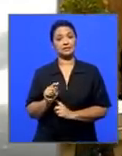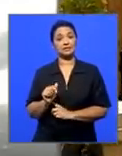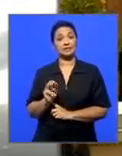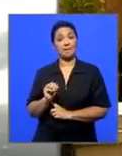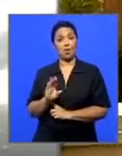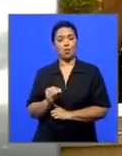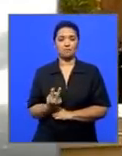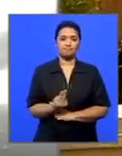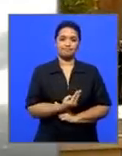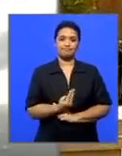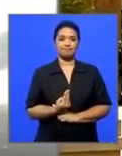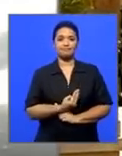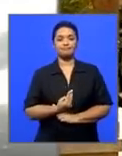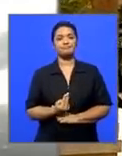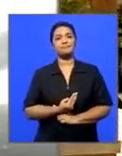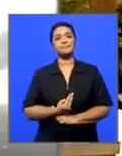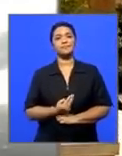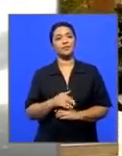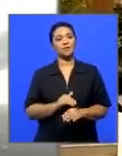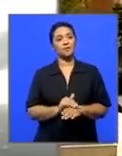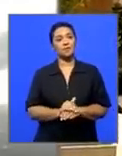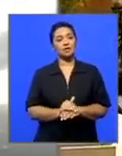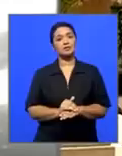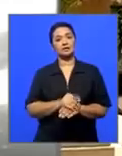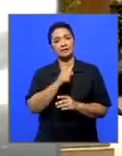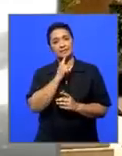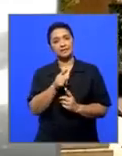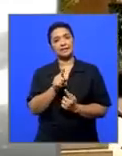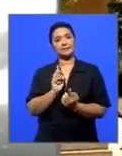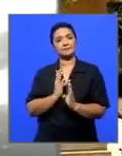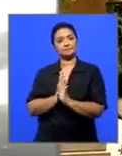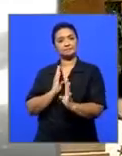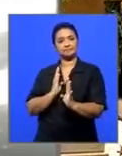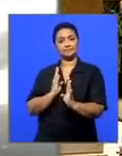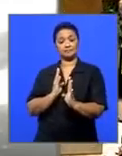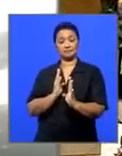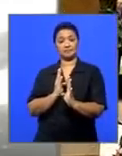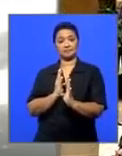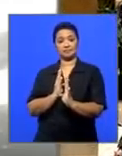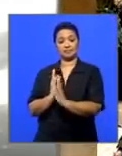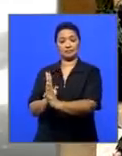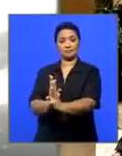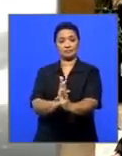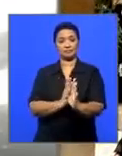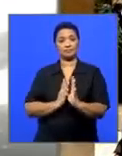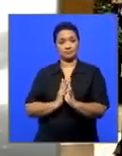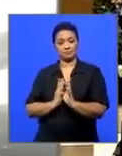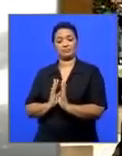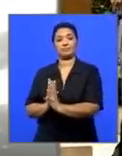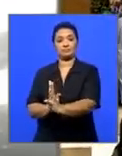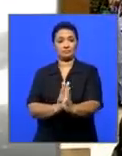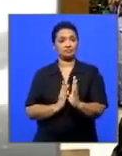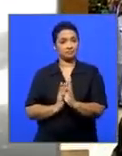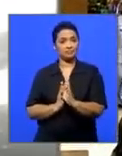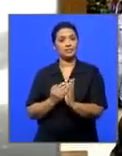Tambo. They are allowed to move through and use both sides, or in other words, they can go on